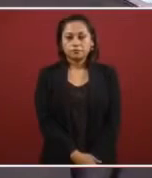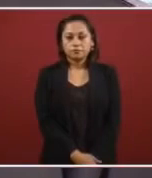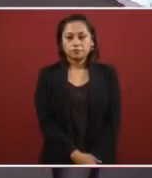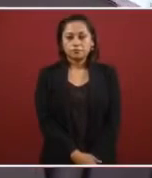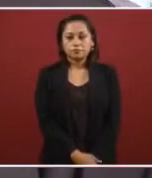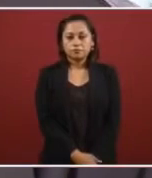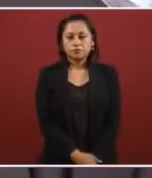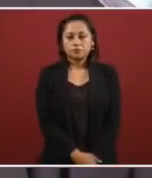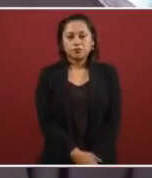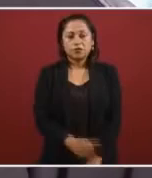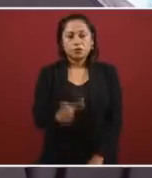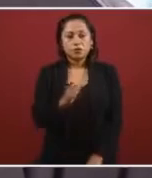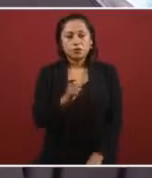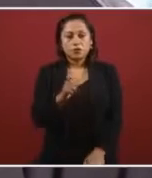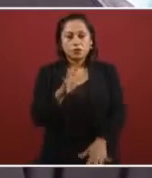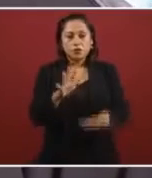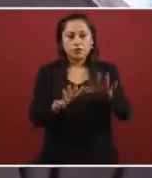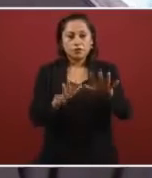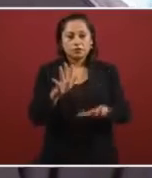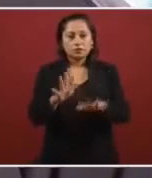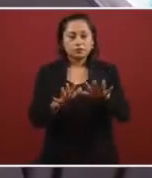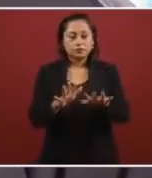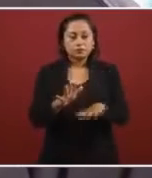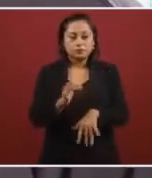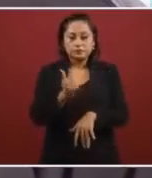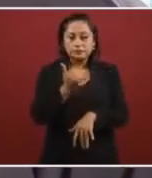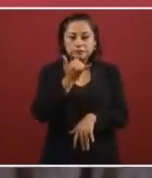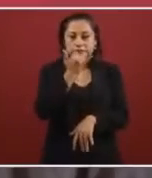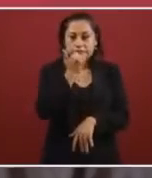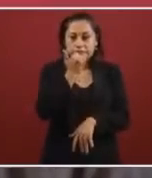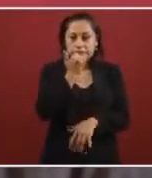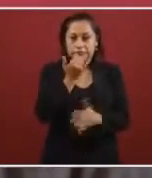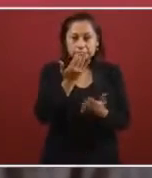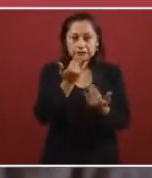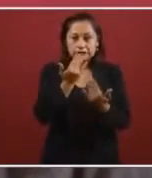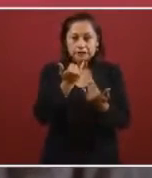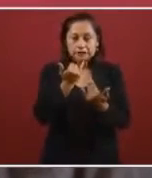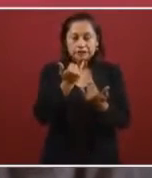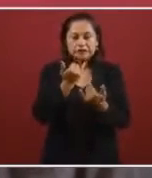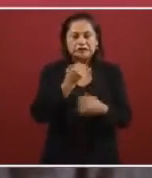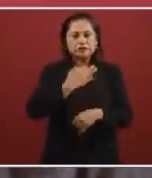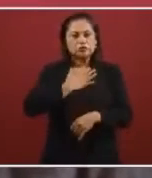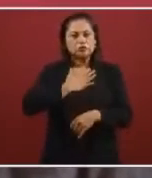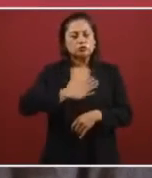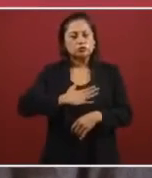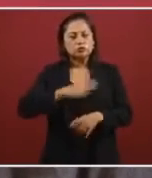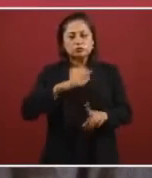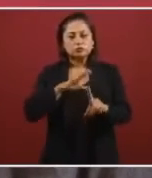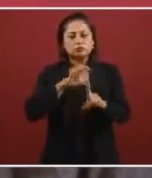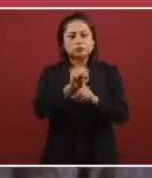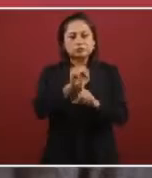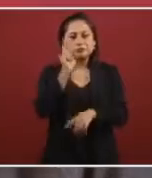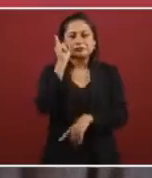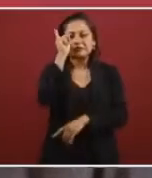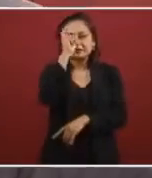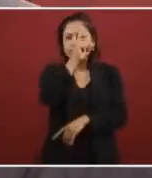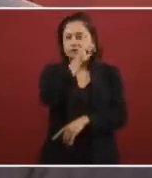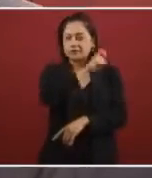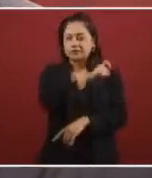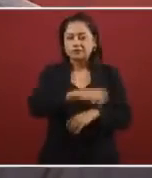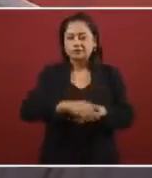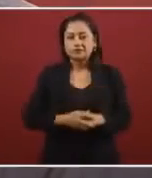It is more difficult to make justice a reality.